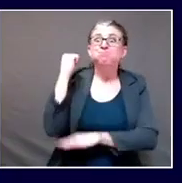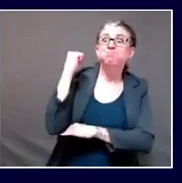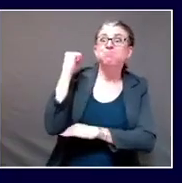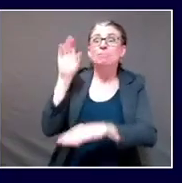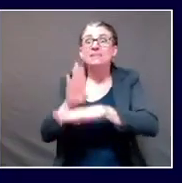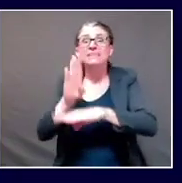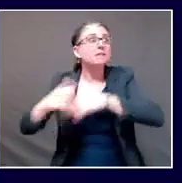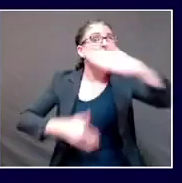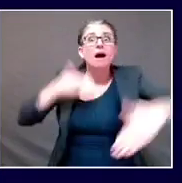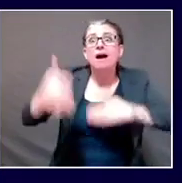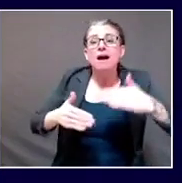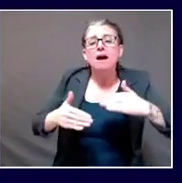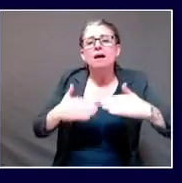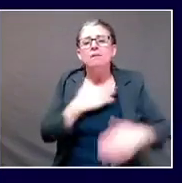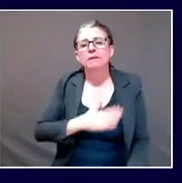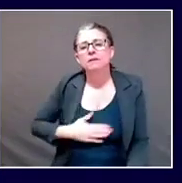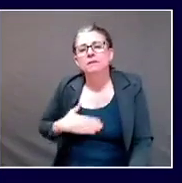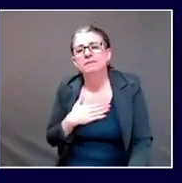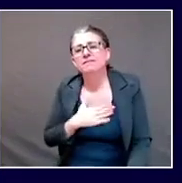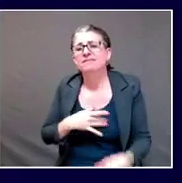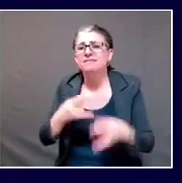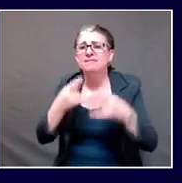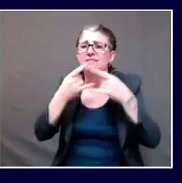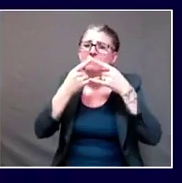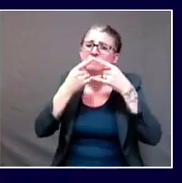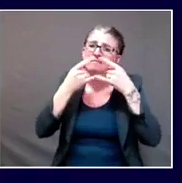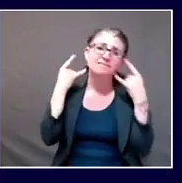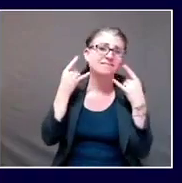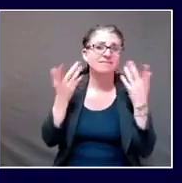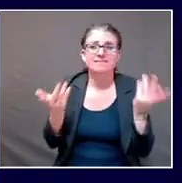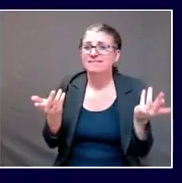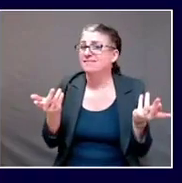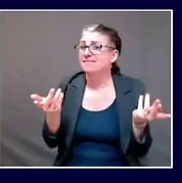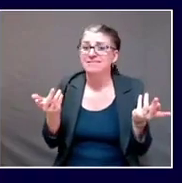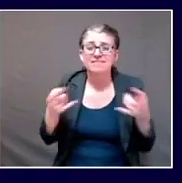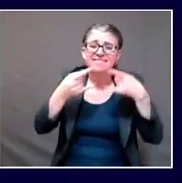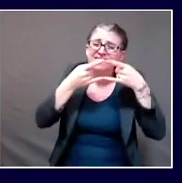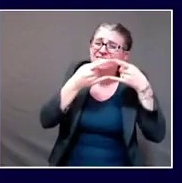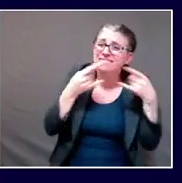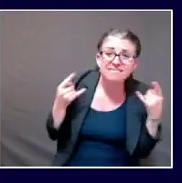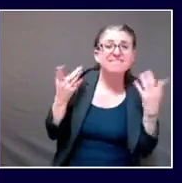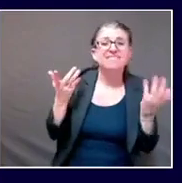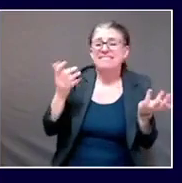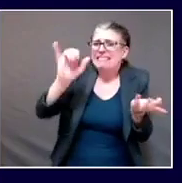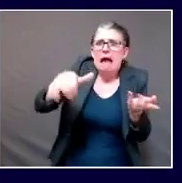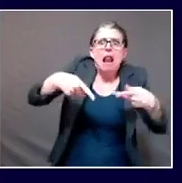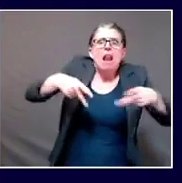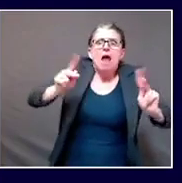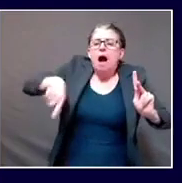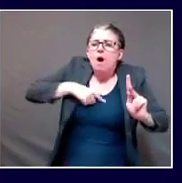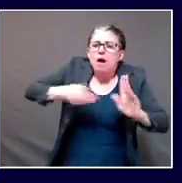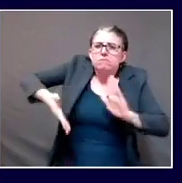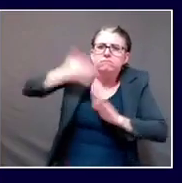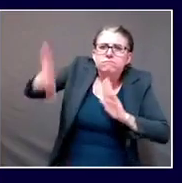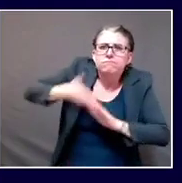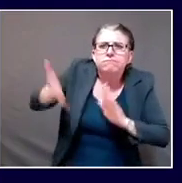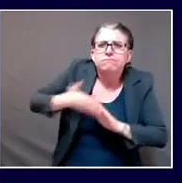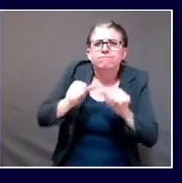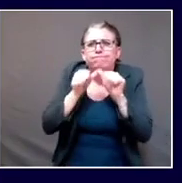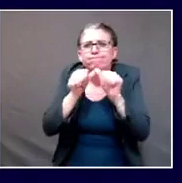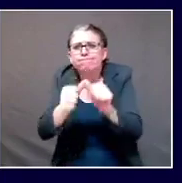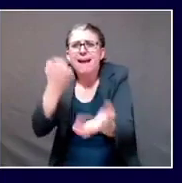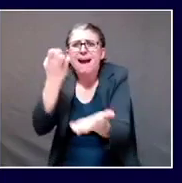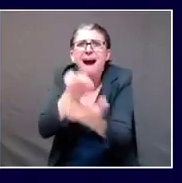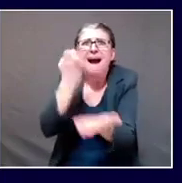your face covering when you're in public places. If you have to ask whether or not you should wear one, of course the answer is yes. Even if you don't